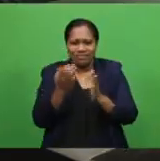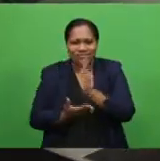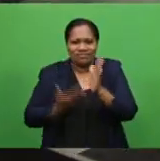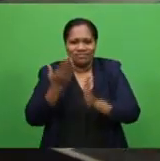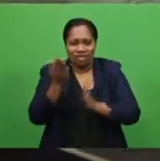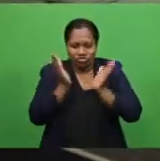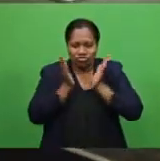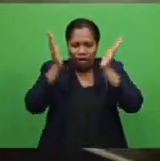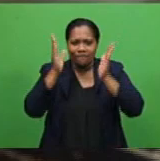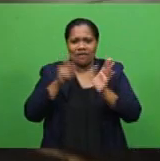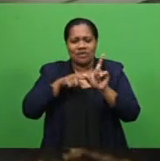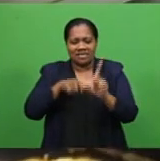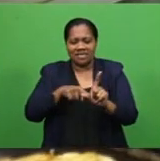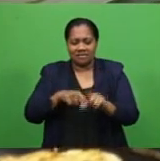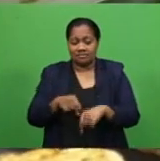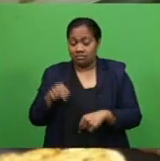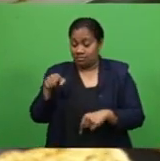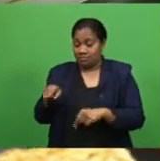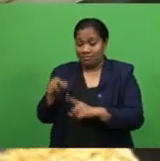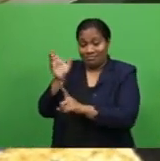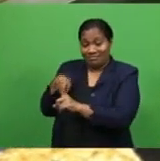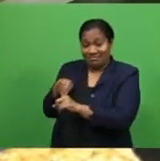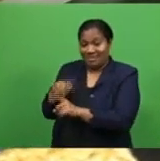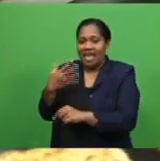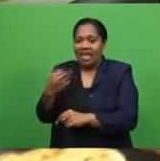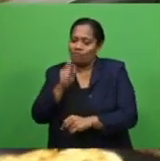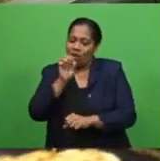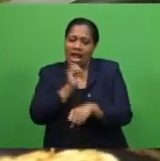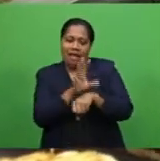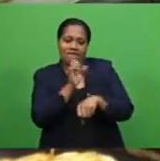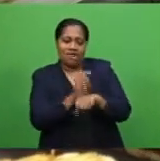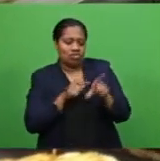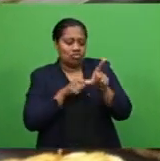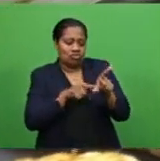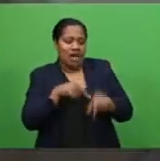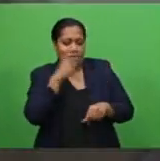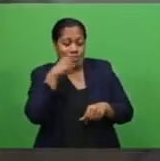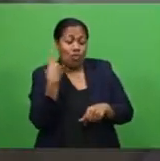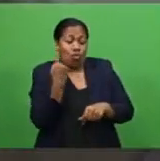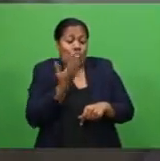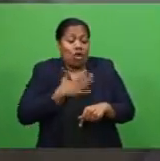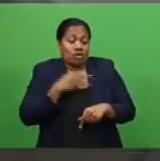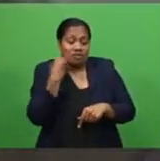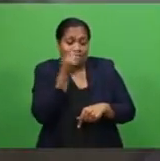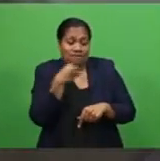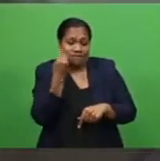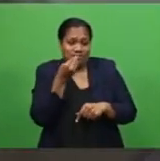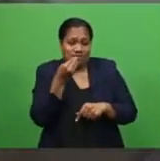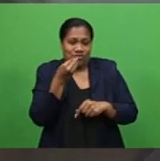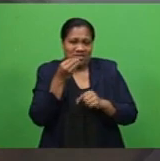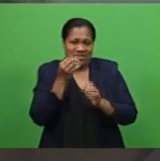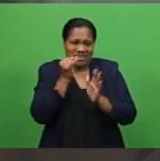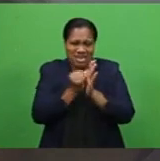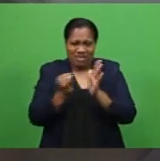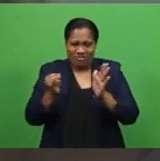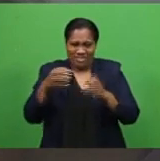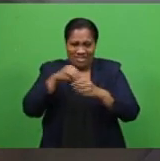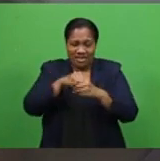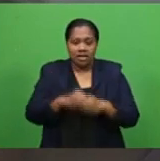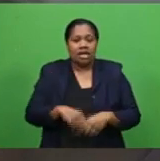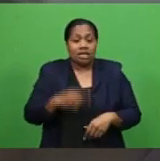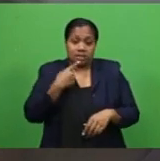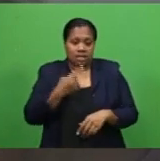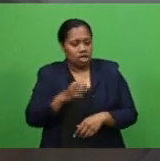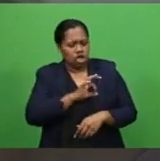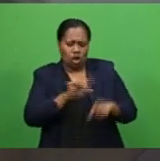only one advice for young people who would like to pursue a career in the food industry. Don't stay in a place too long, because then you know everything, or